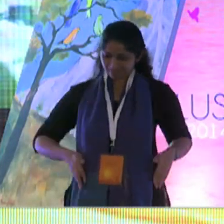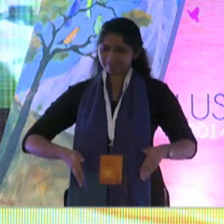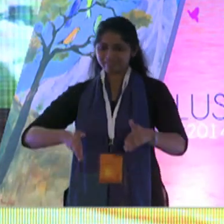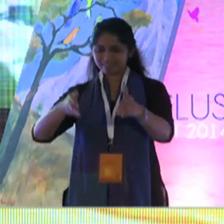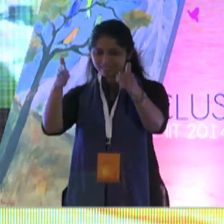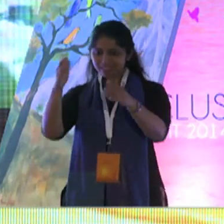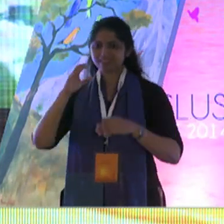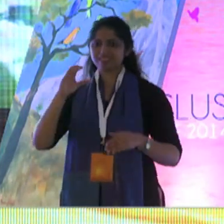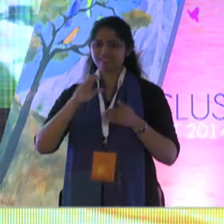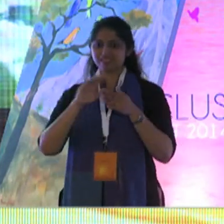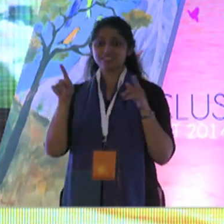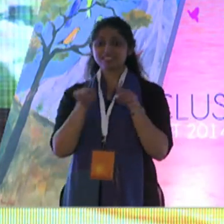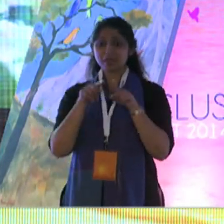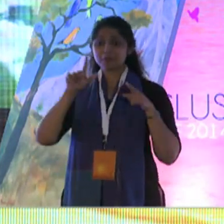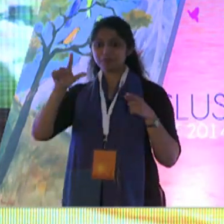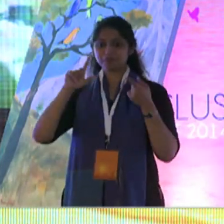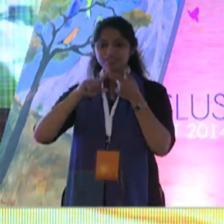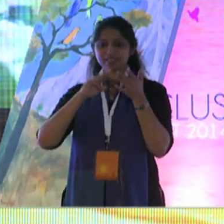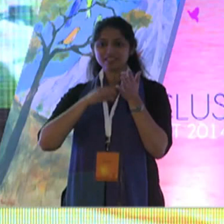thrice in the Limca World of Records.